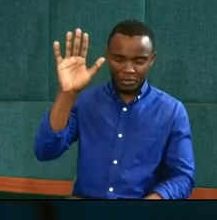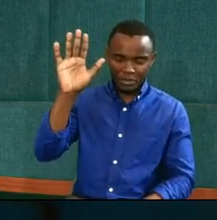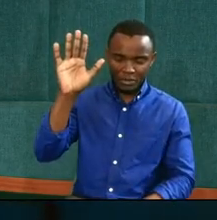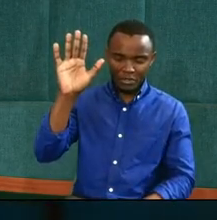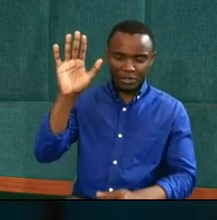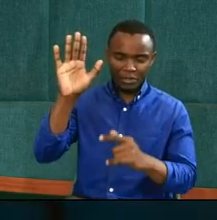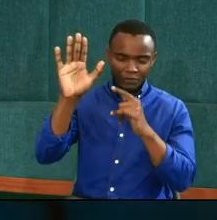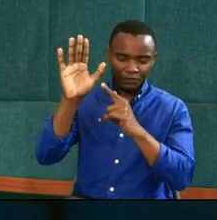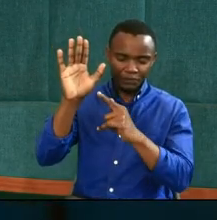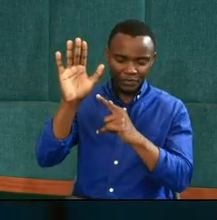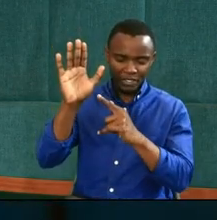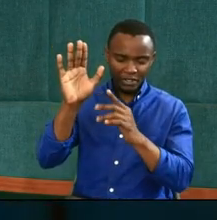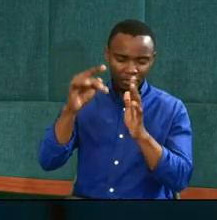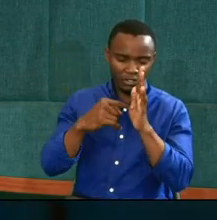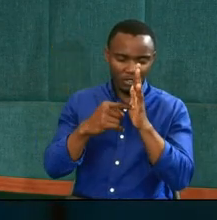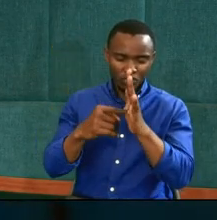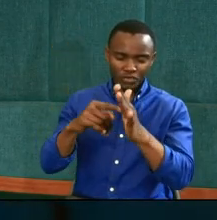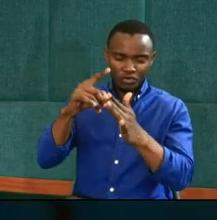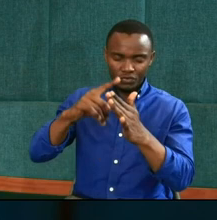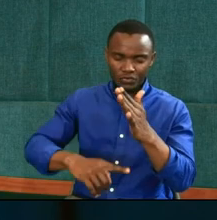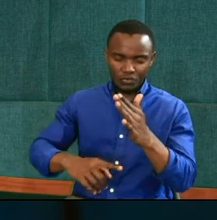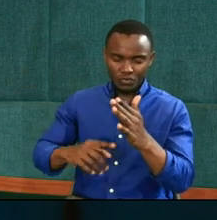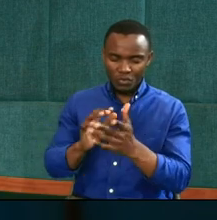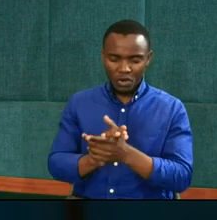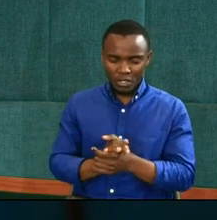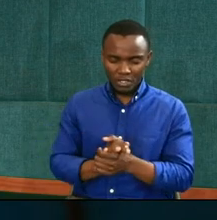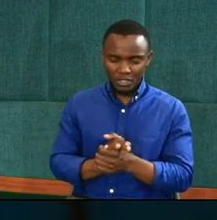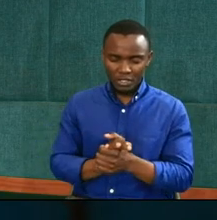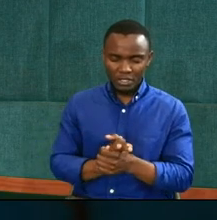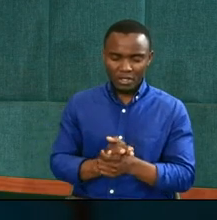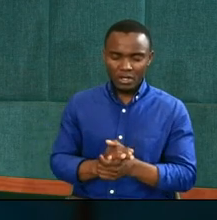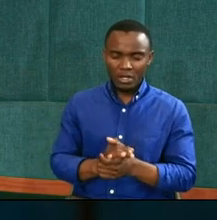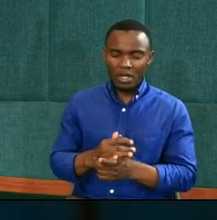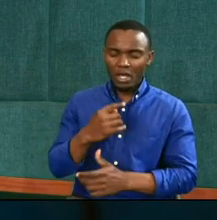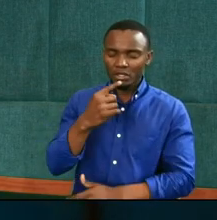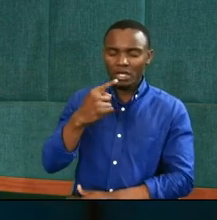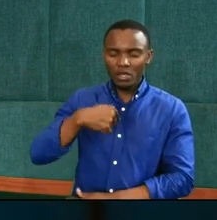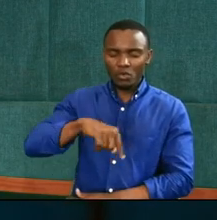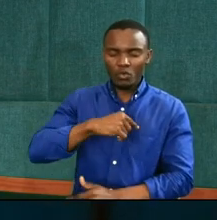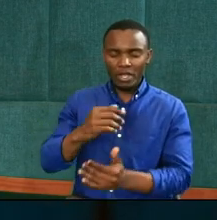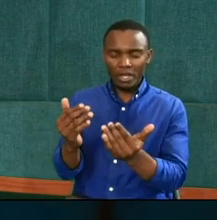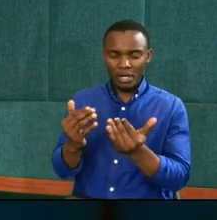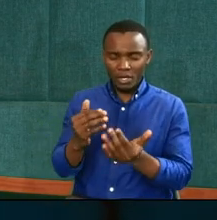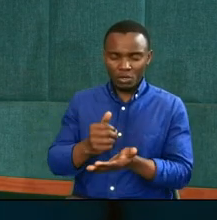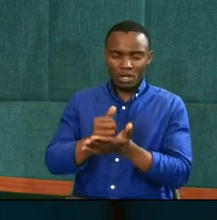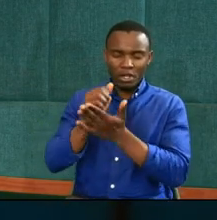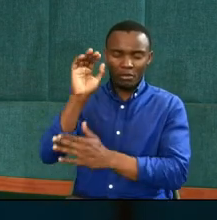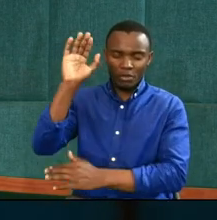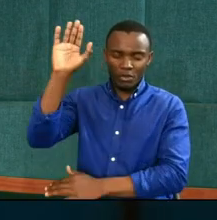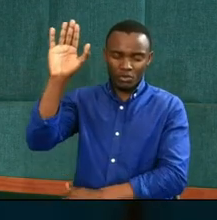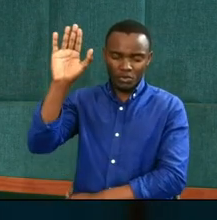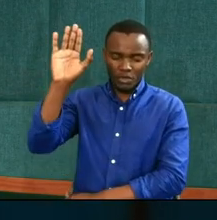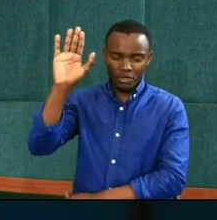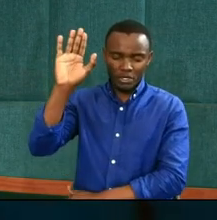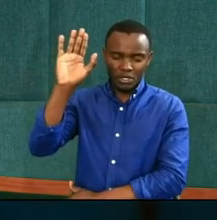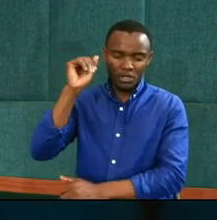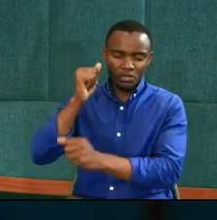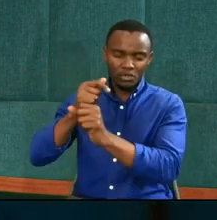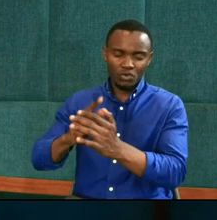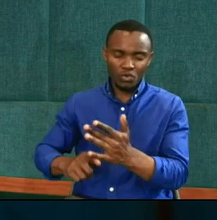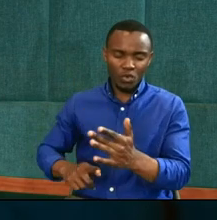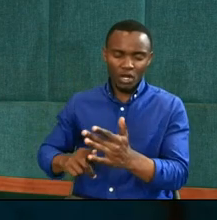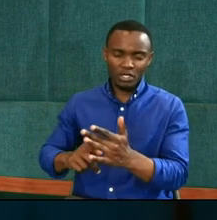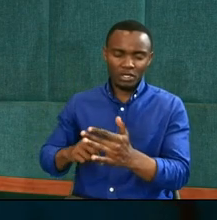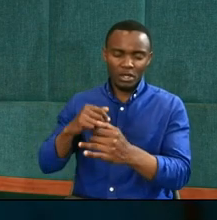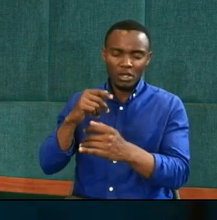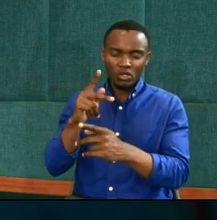is a hand, is an indication stating, we need your help, God, to keep us